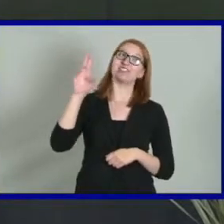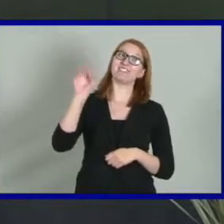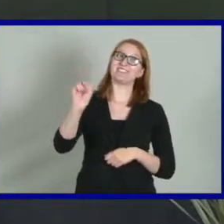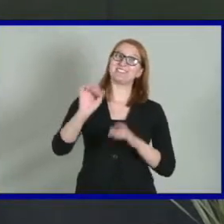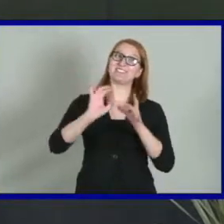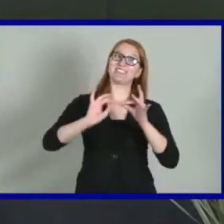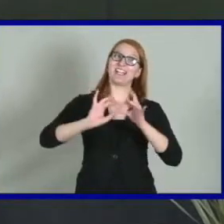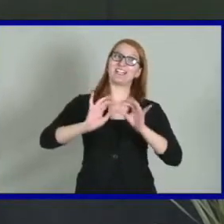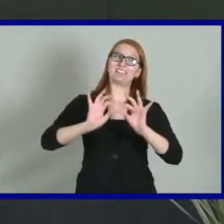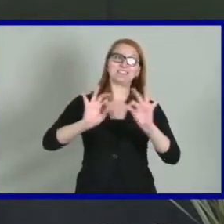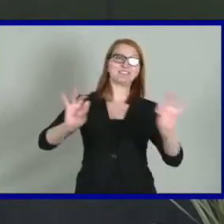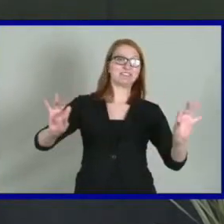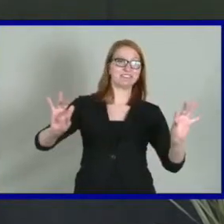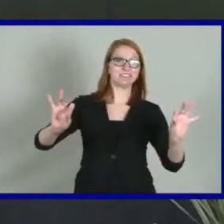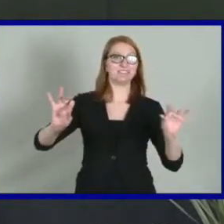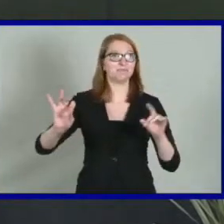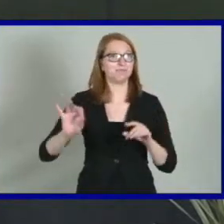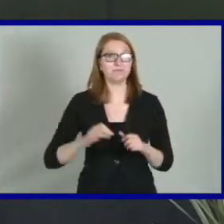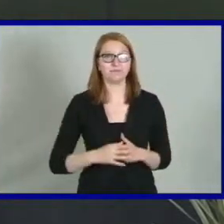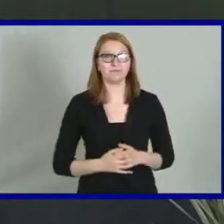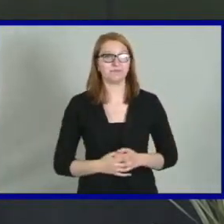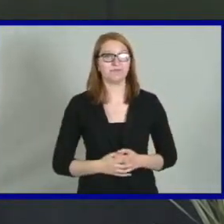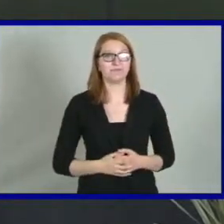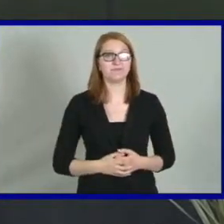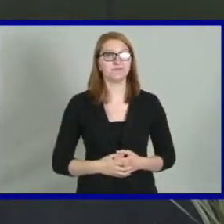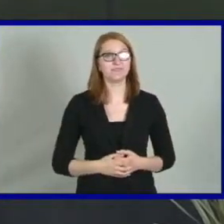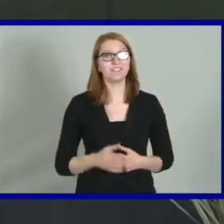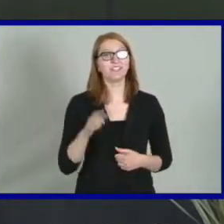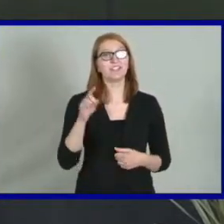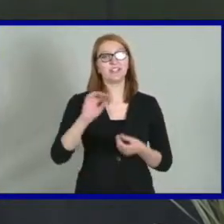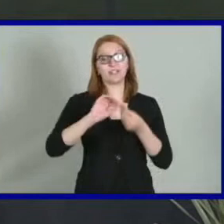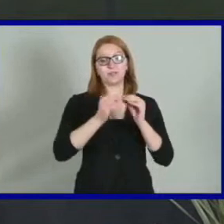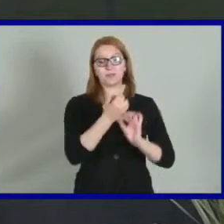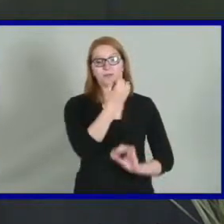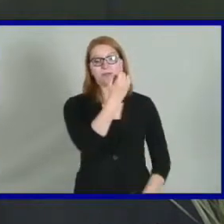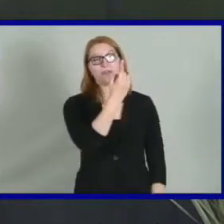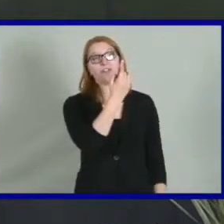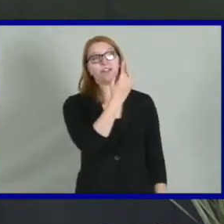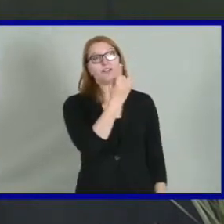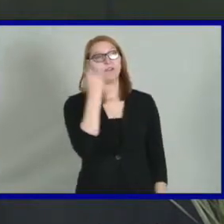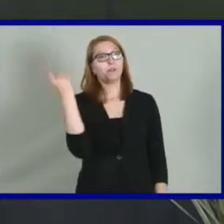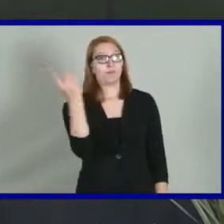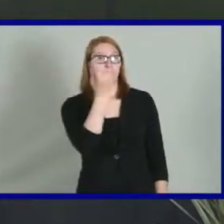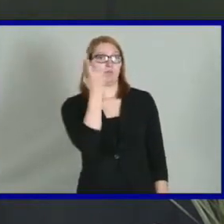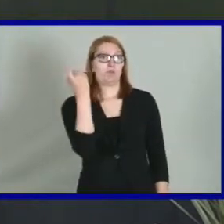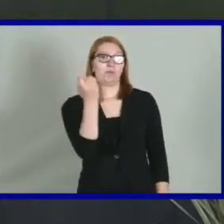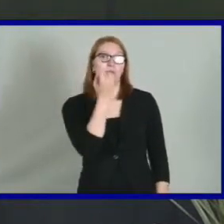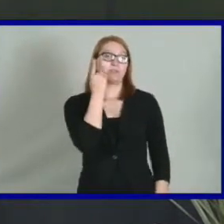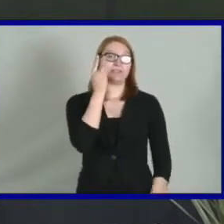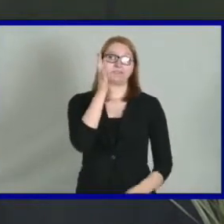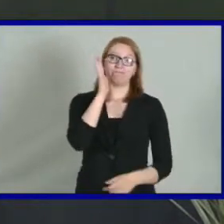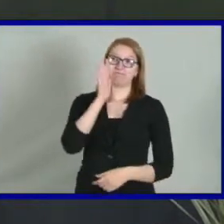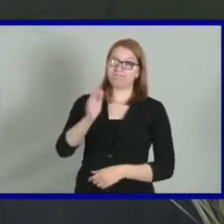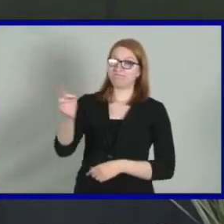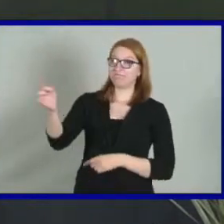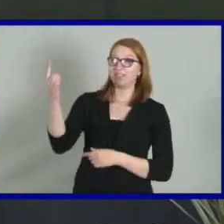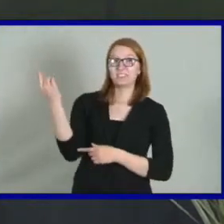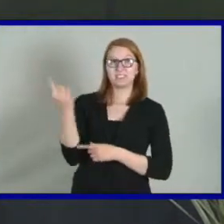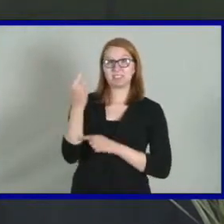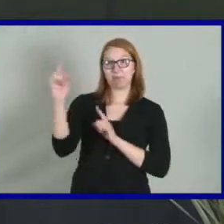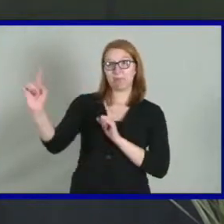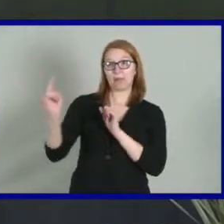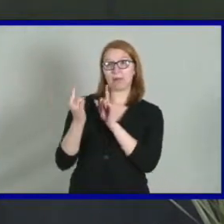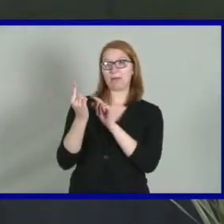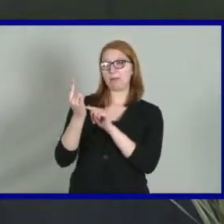you, maybe not. Number one, there's always going to be somebody out there that knows